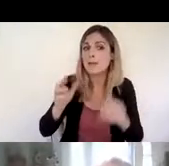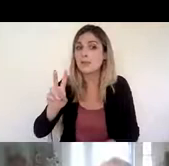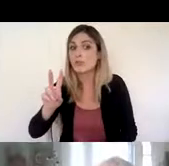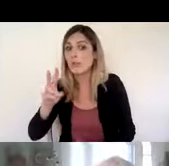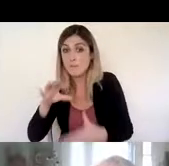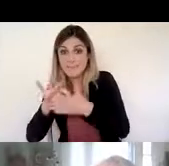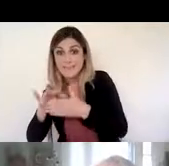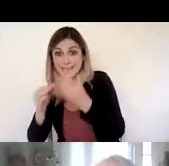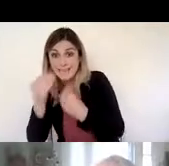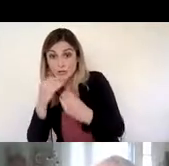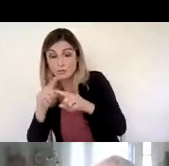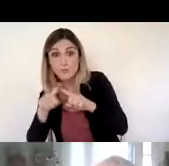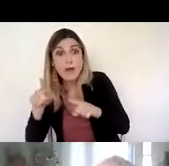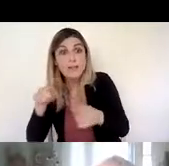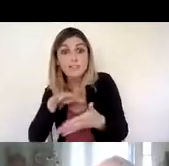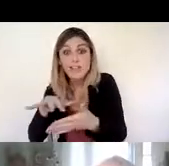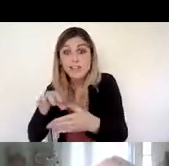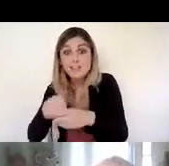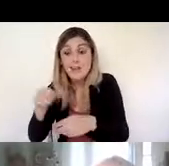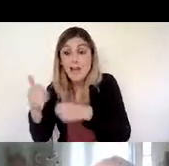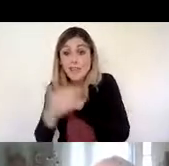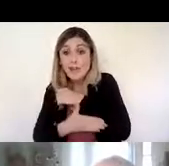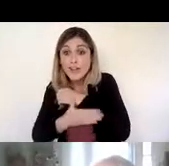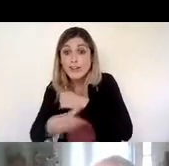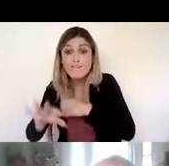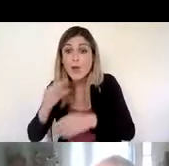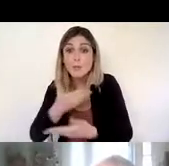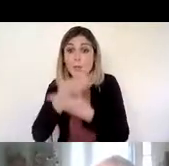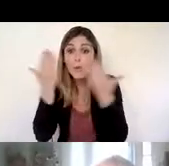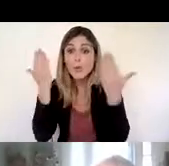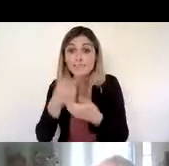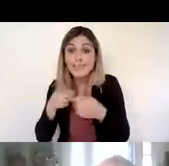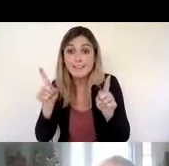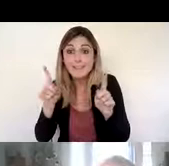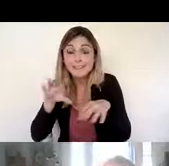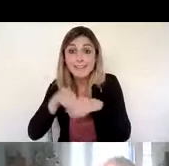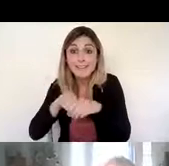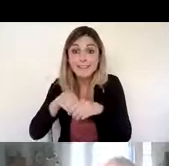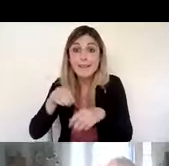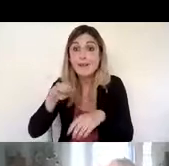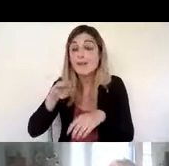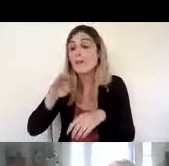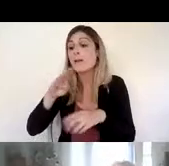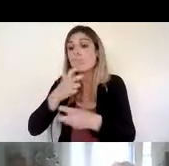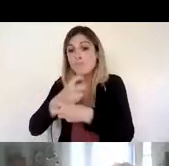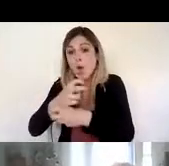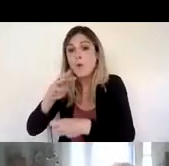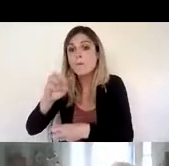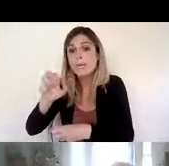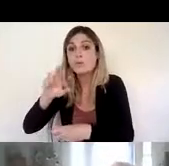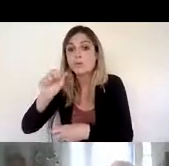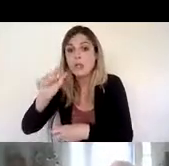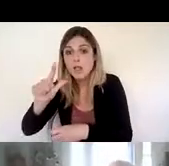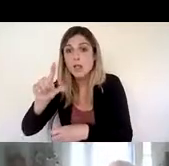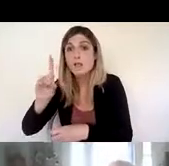no difference between vegans and meat eaters when it comes to comparing bone mineral density. And then we have a meta-analysis